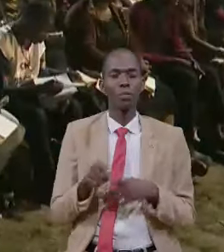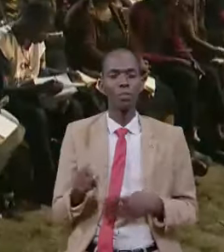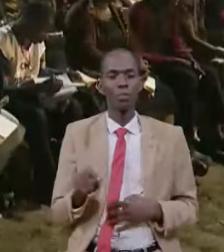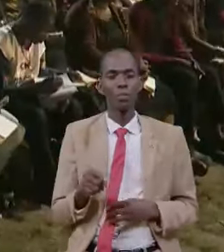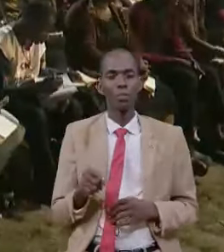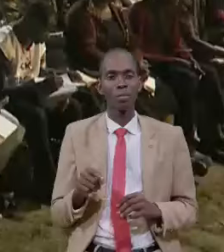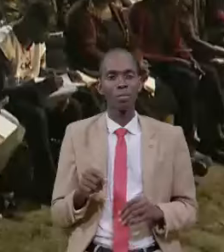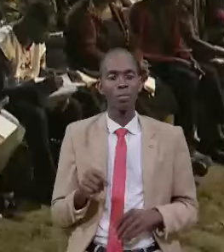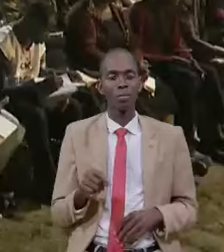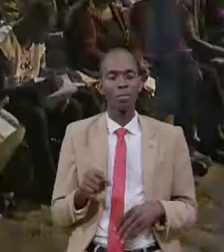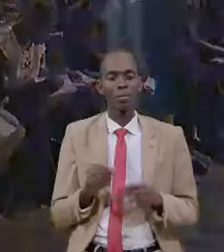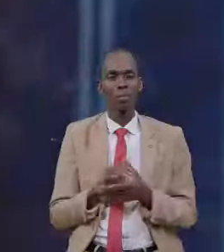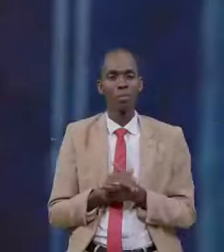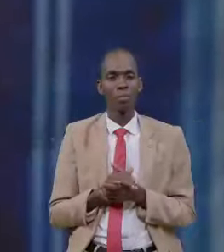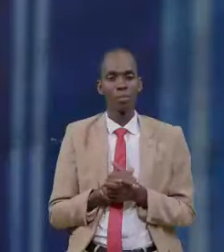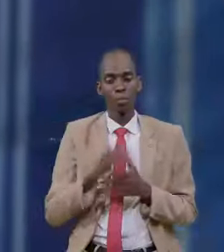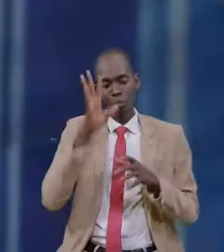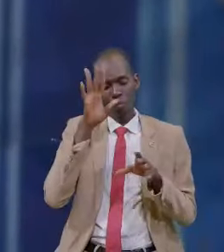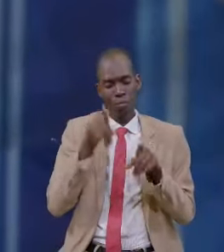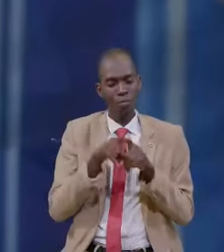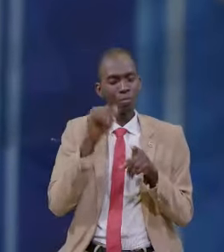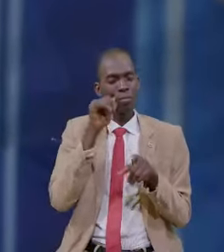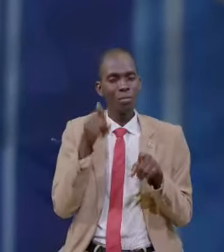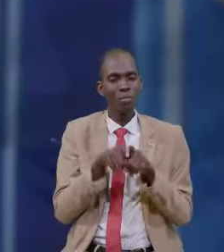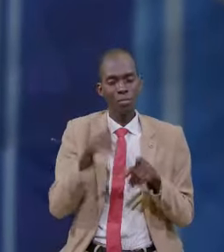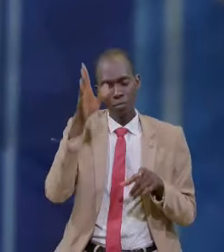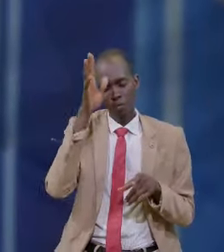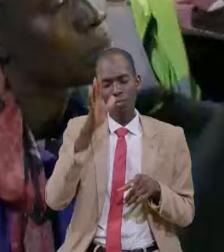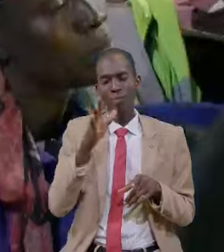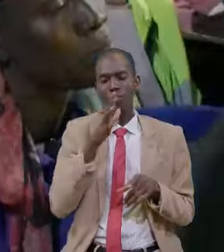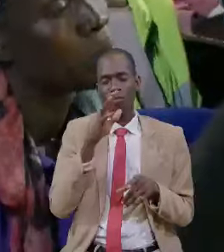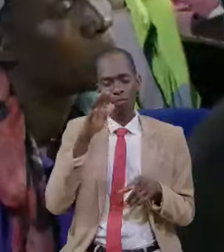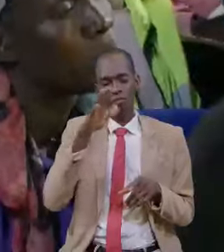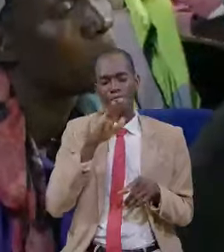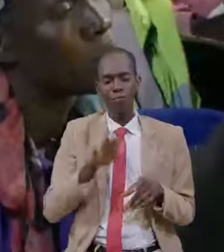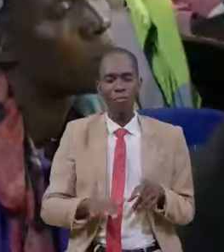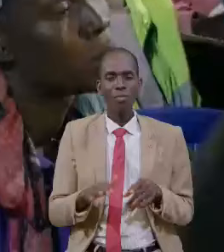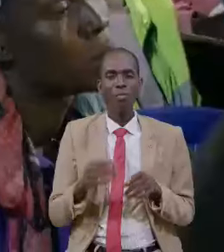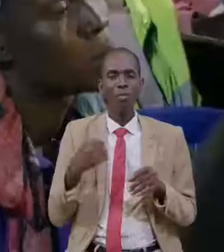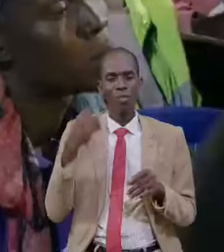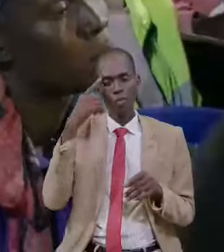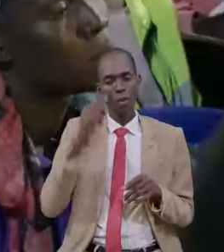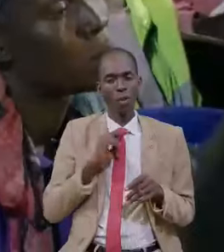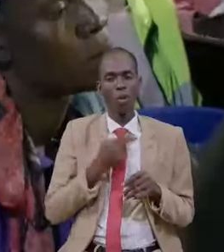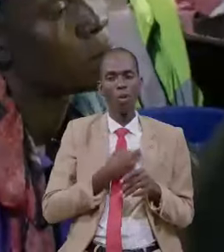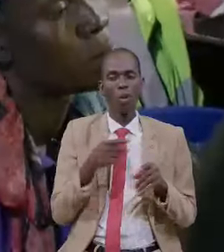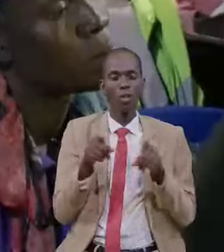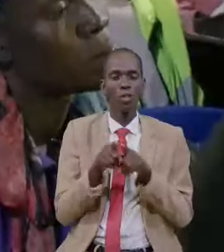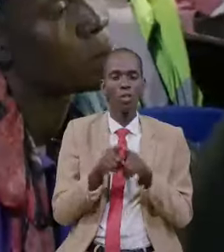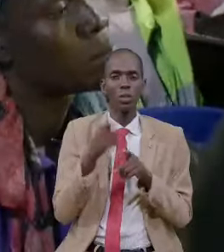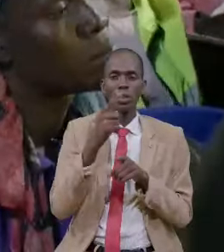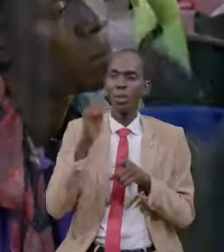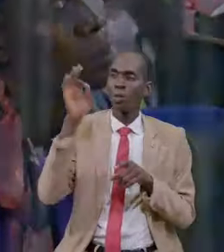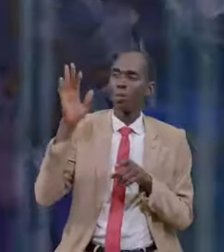brother, sister, father, mother, for us also. The preacher and the